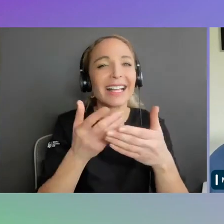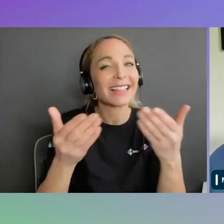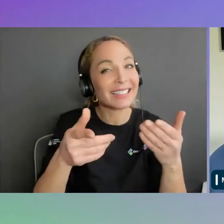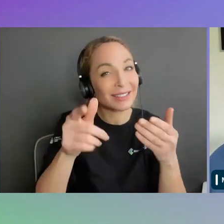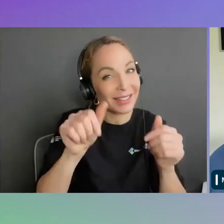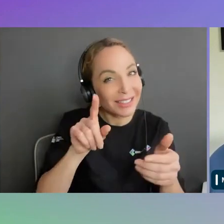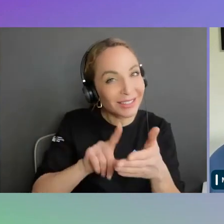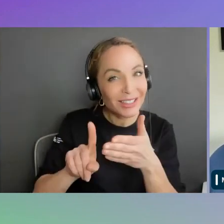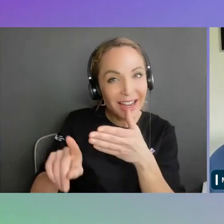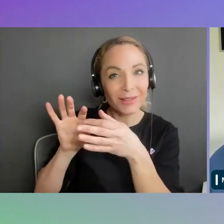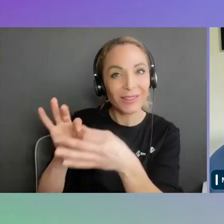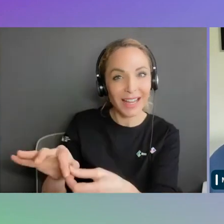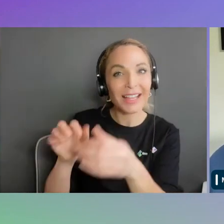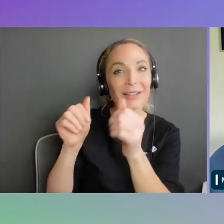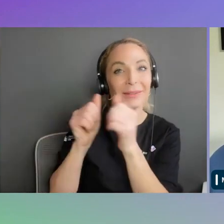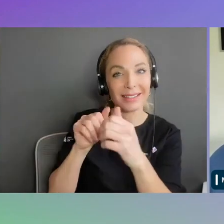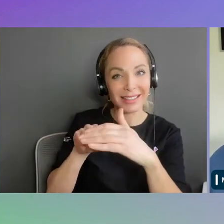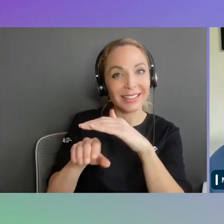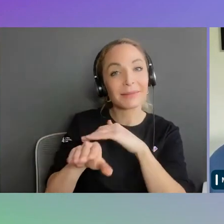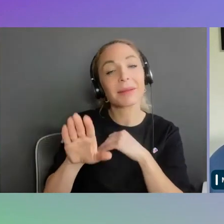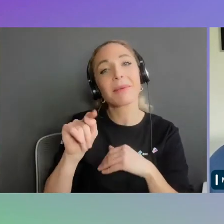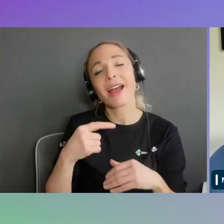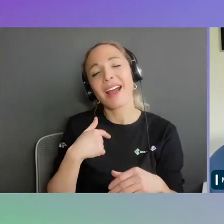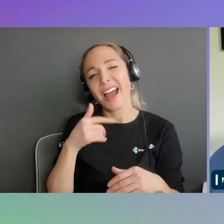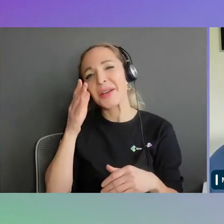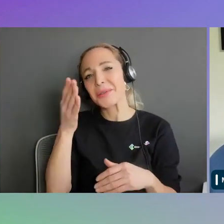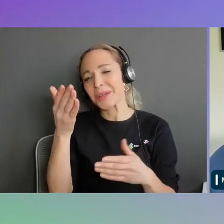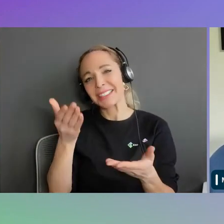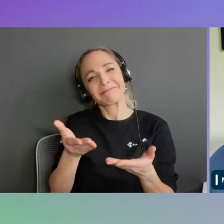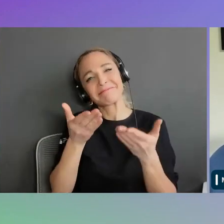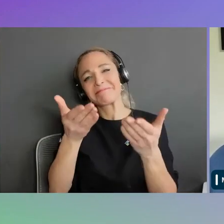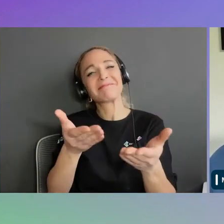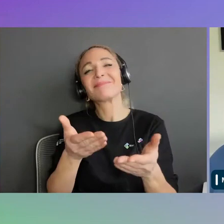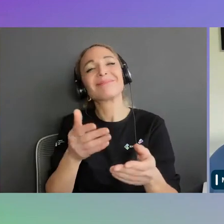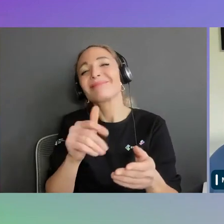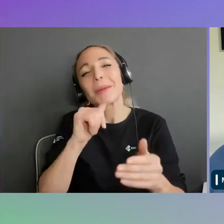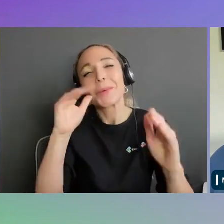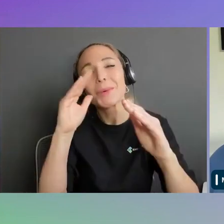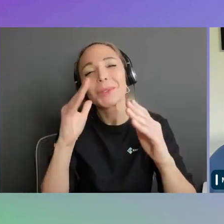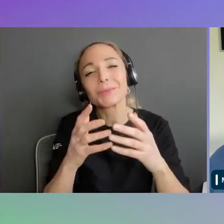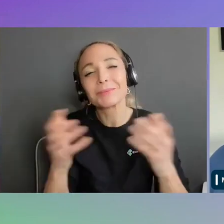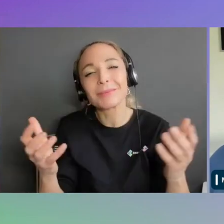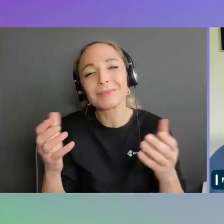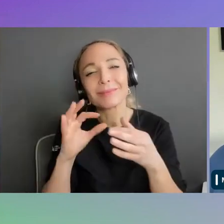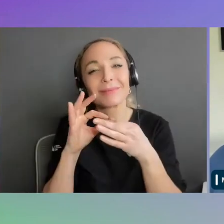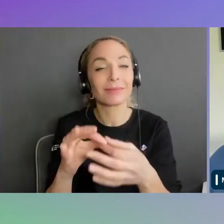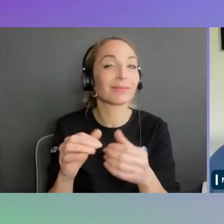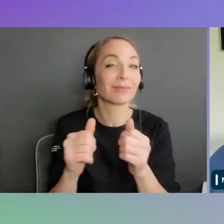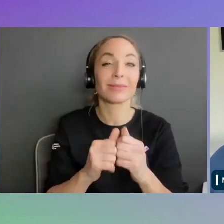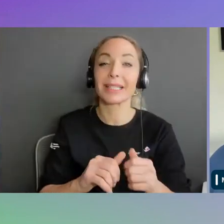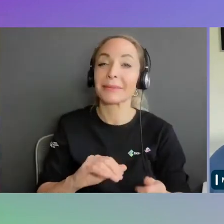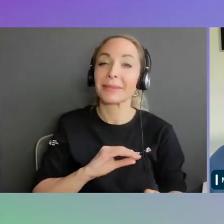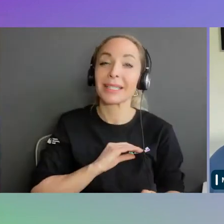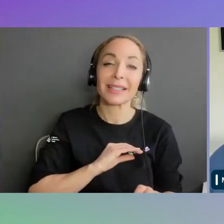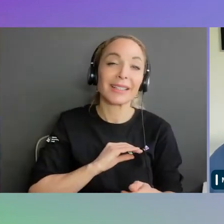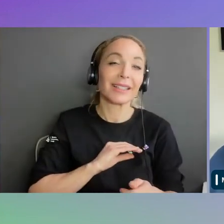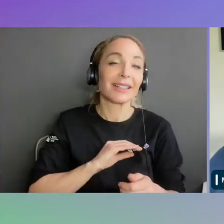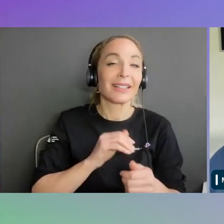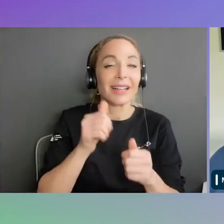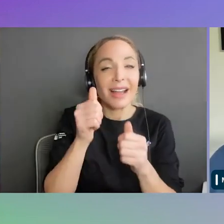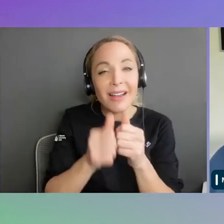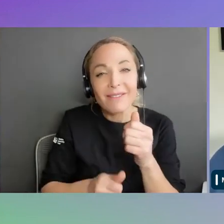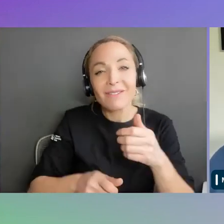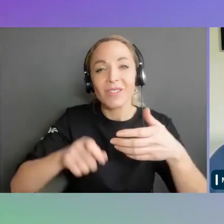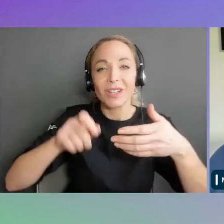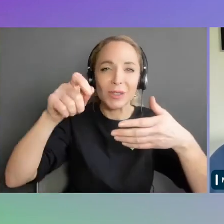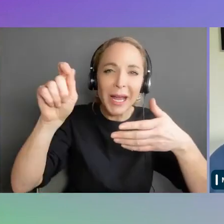on accessibility. But I would say don't worry too much about meeting every single check